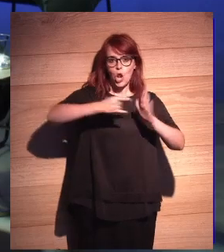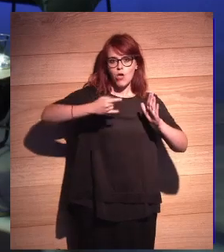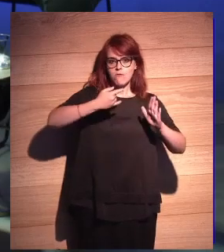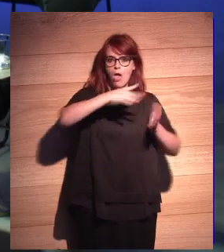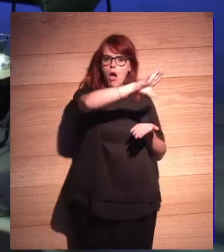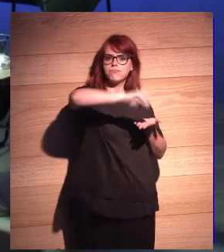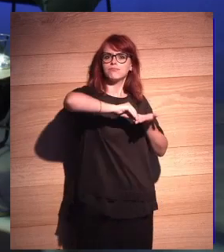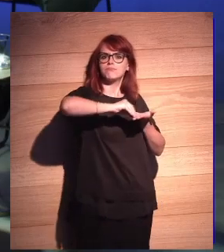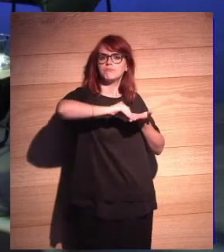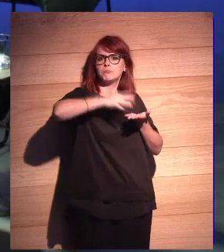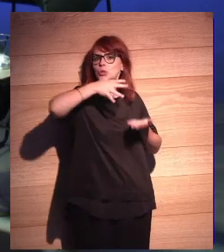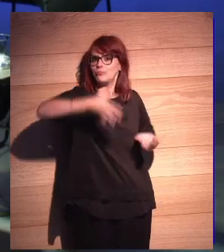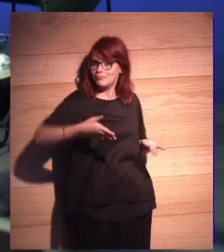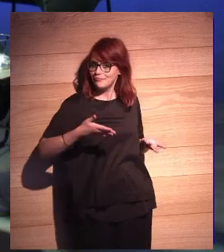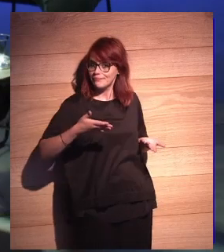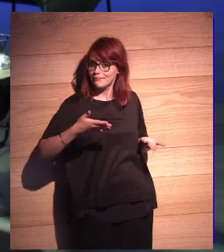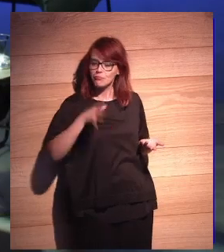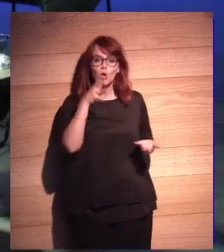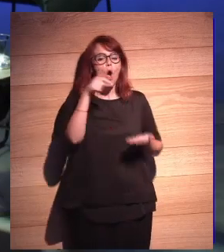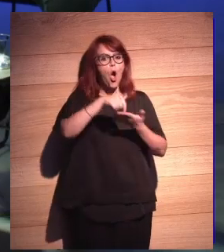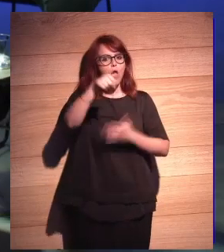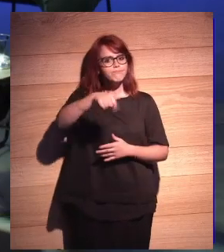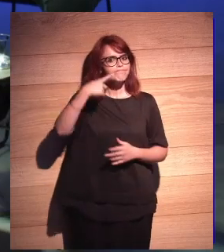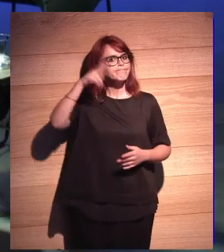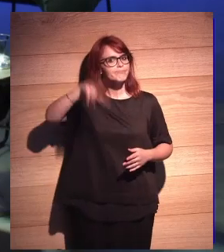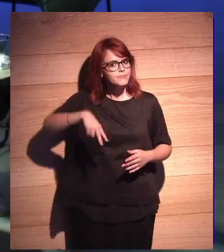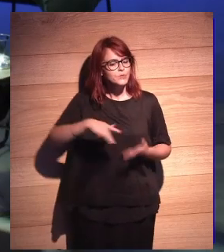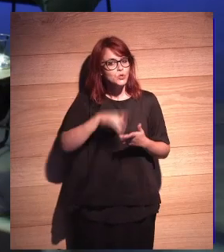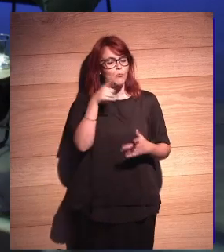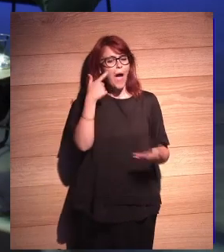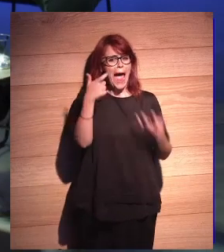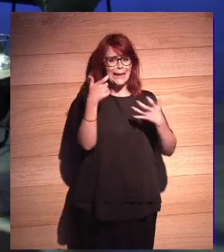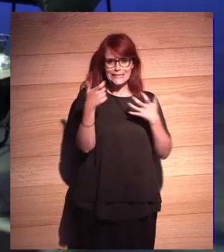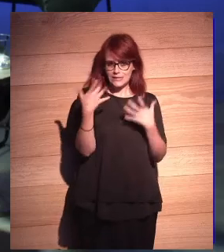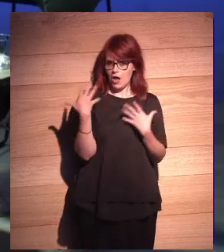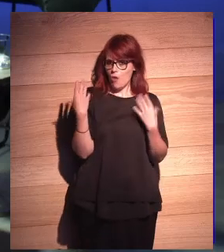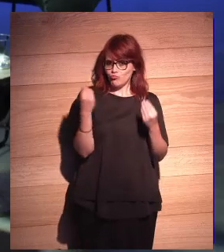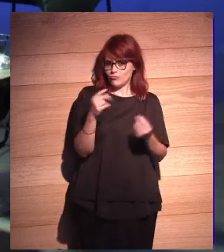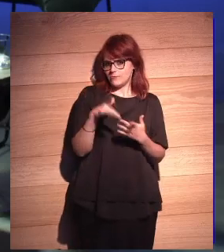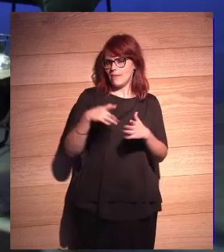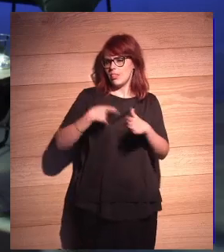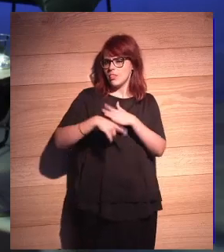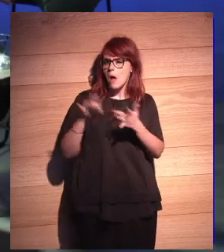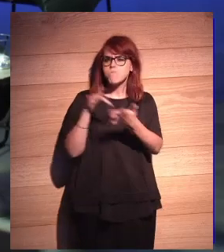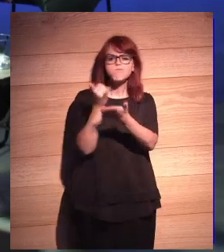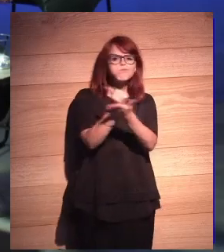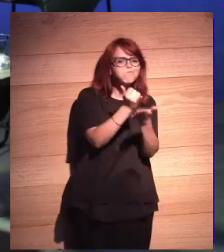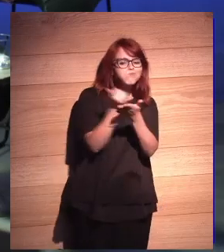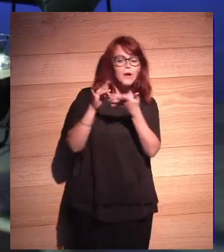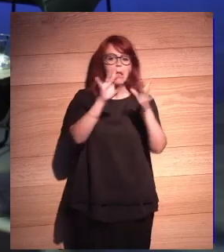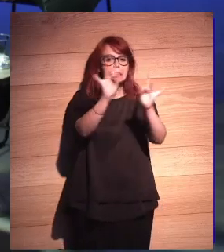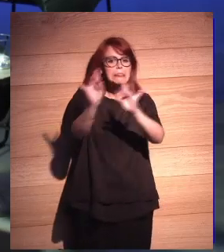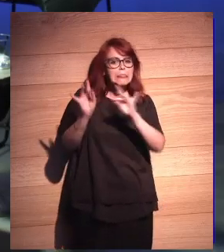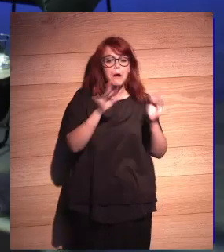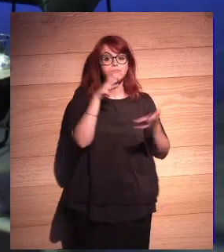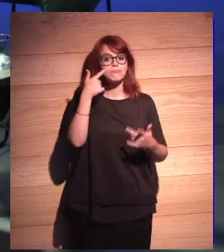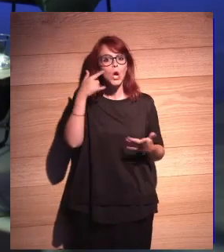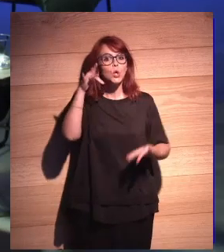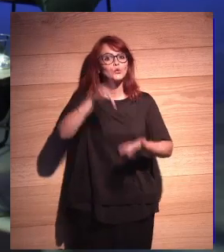why you chose technology to work, because nowadays many artists